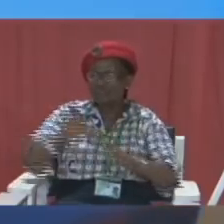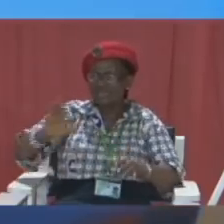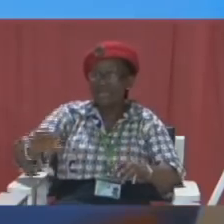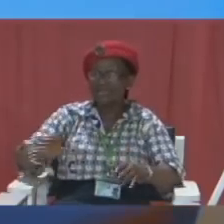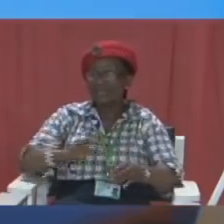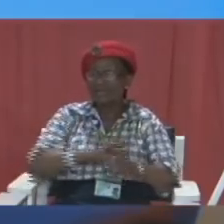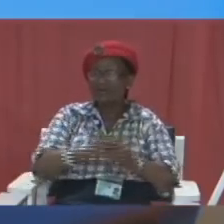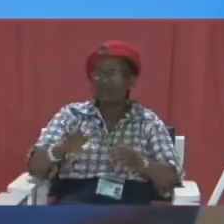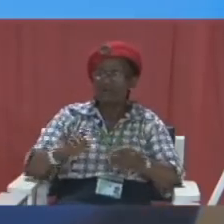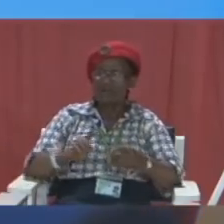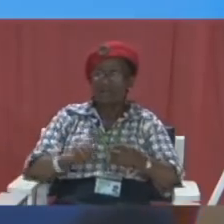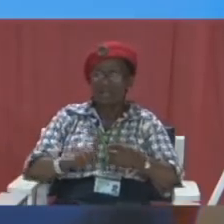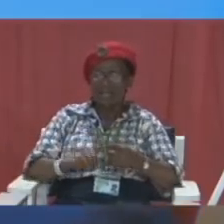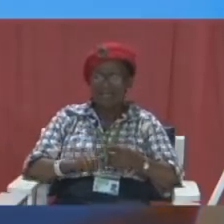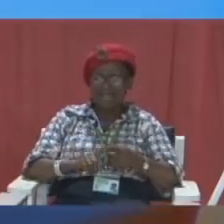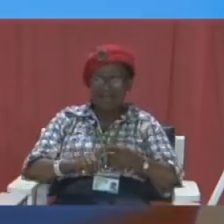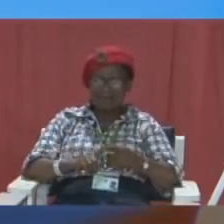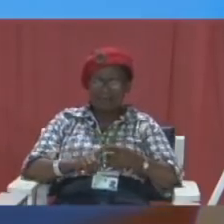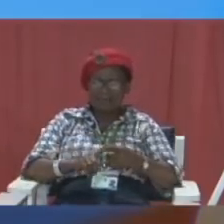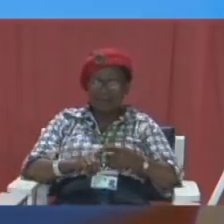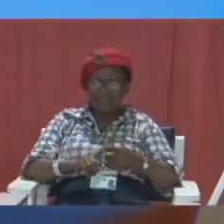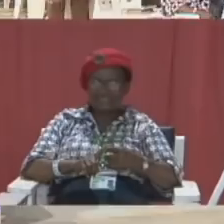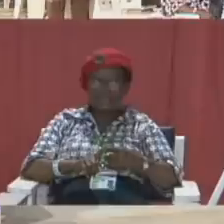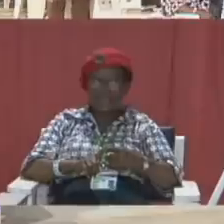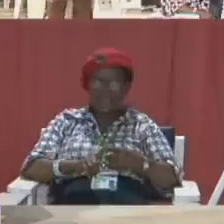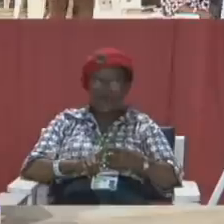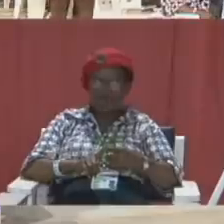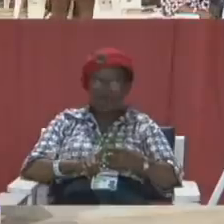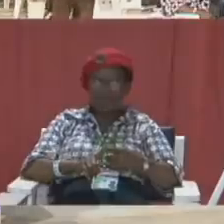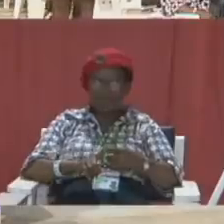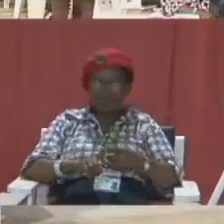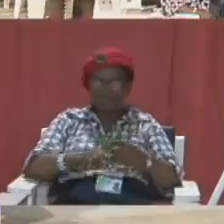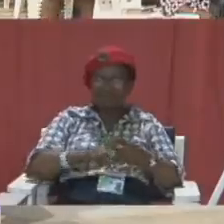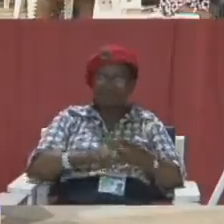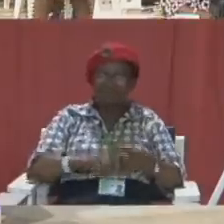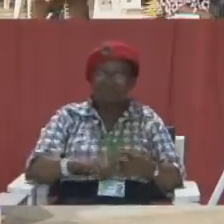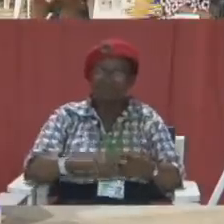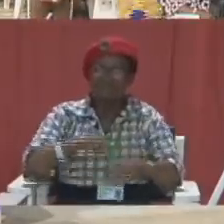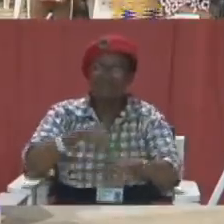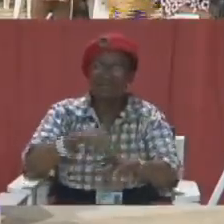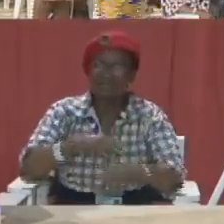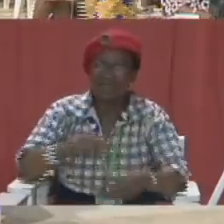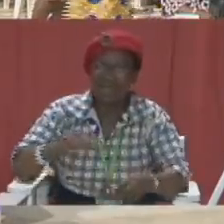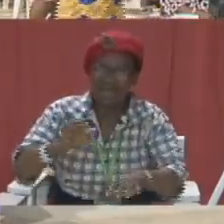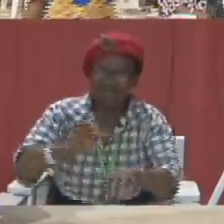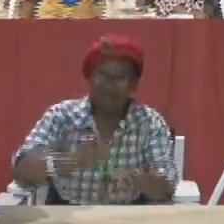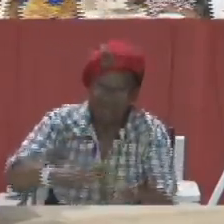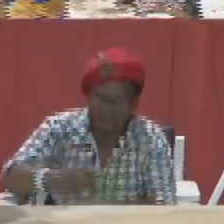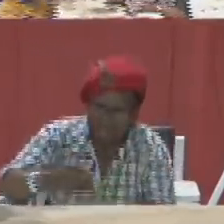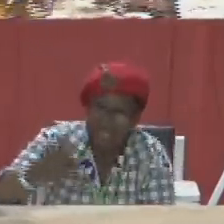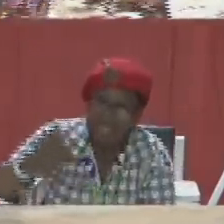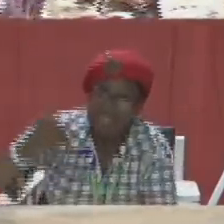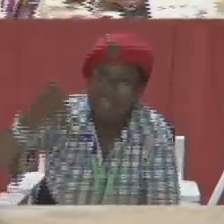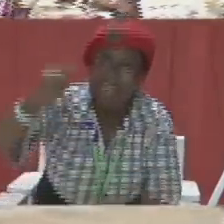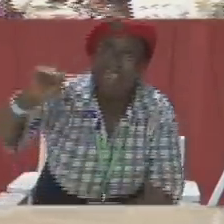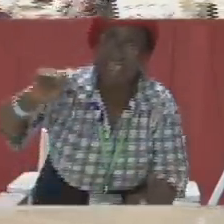bend down. Pe ko dide ko wa bere. And touch the floor